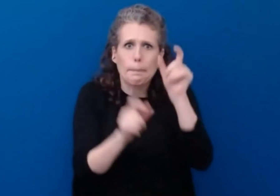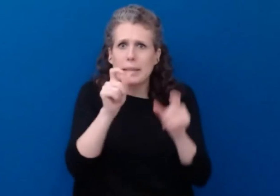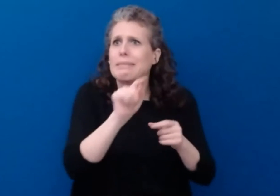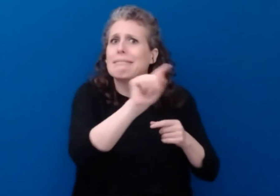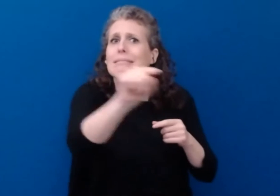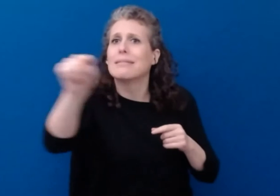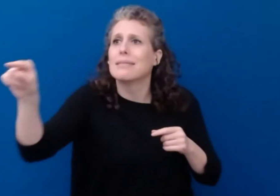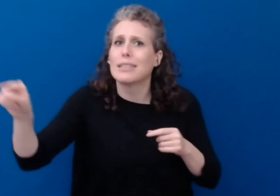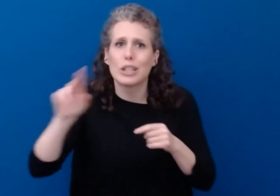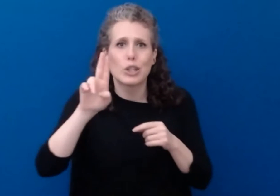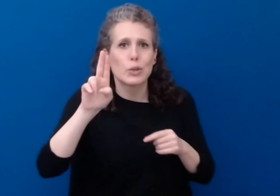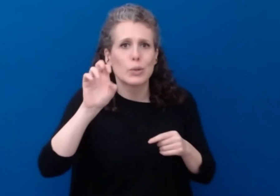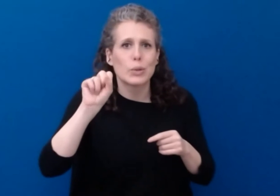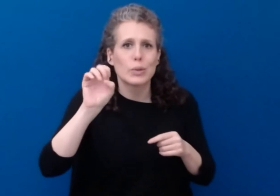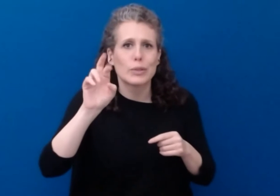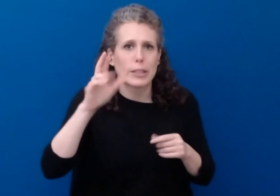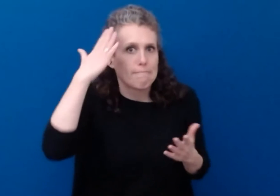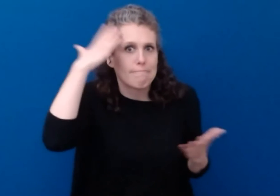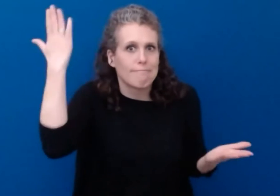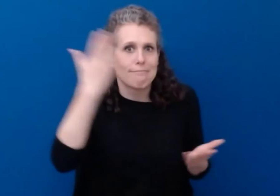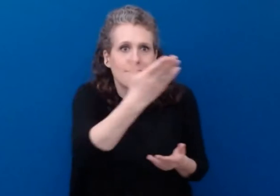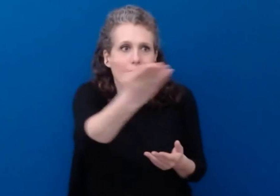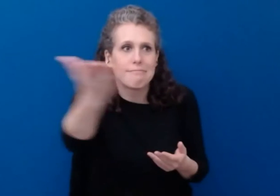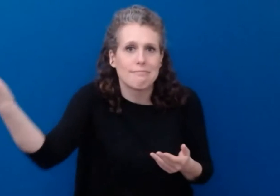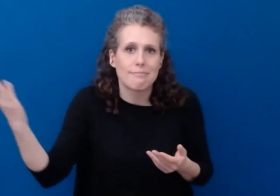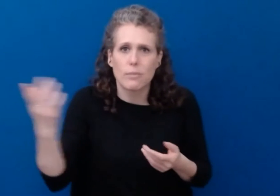think one good example is the